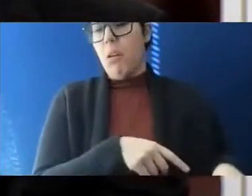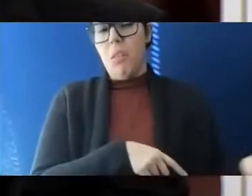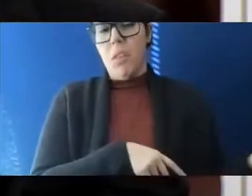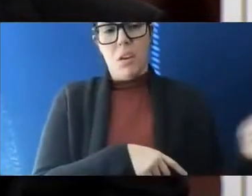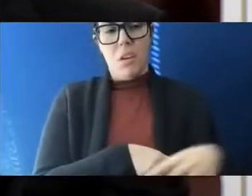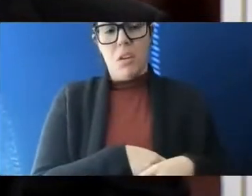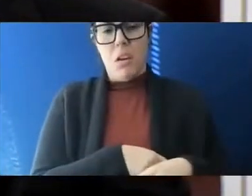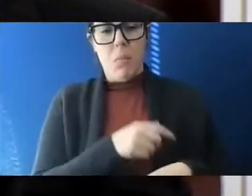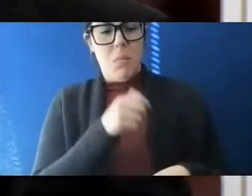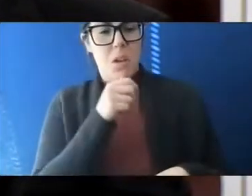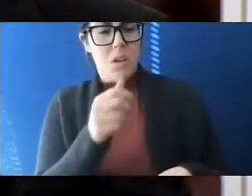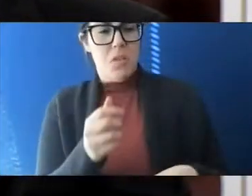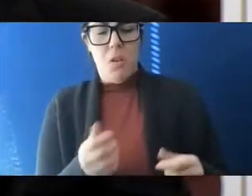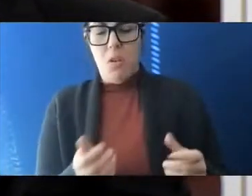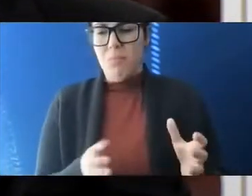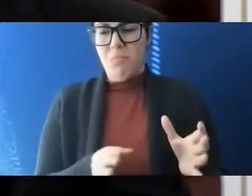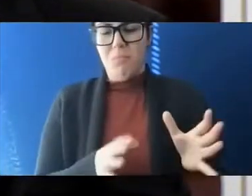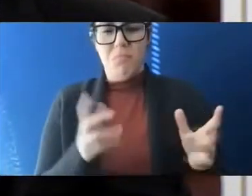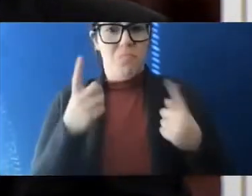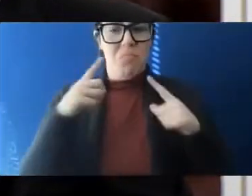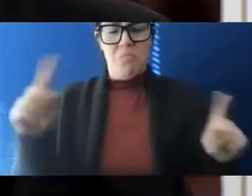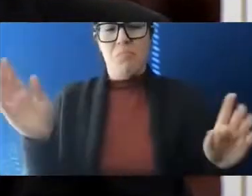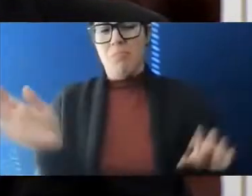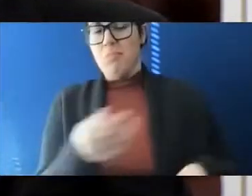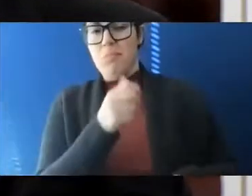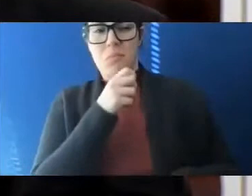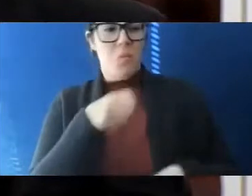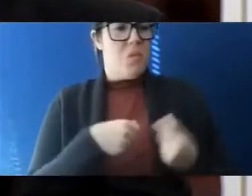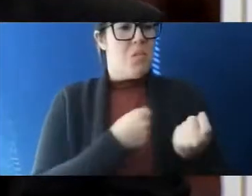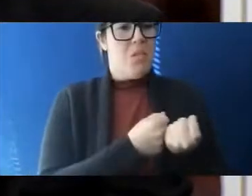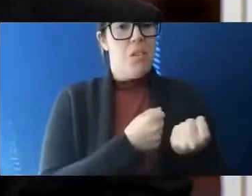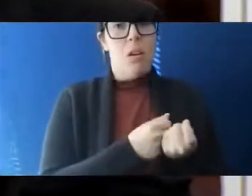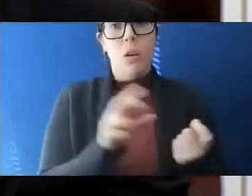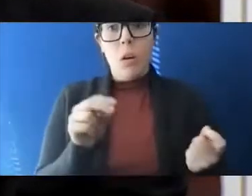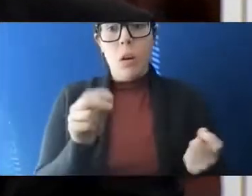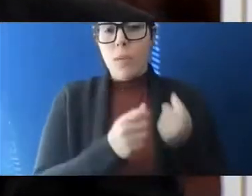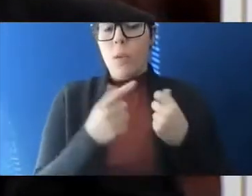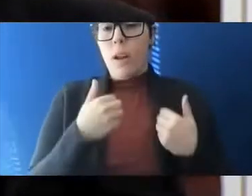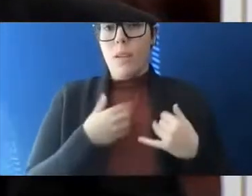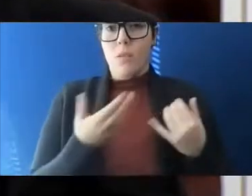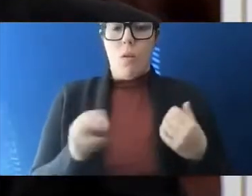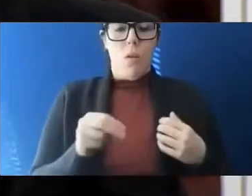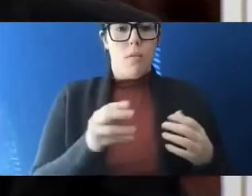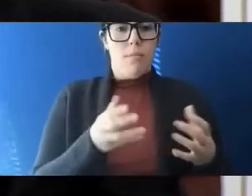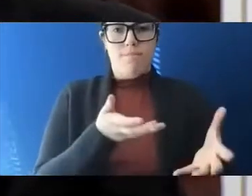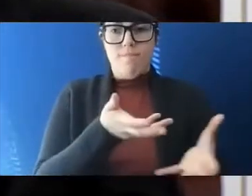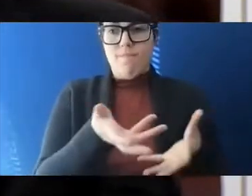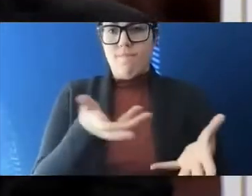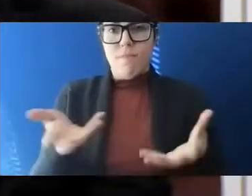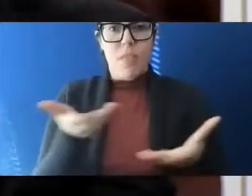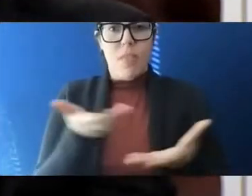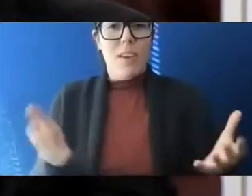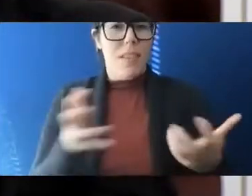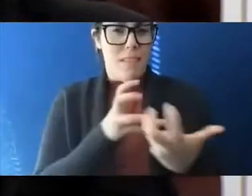to prosper. So we just need to understand that everybody has a need, and we want to be part of the solution.